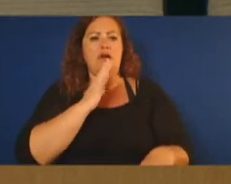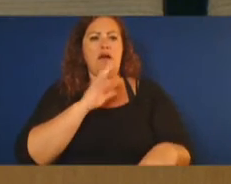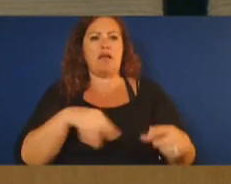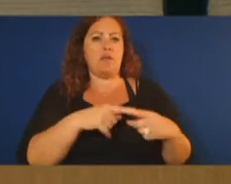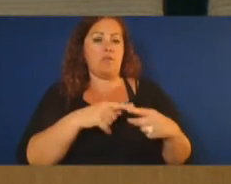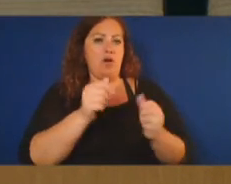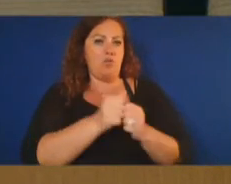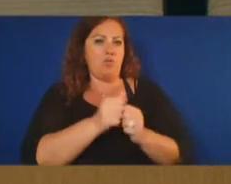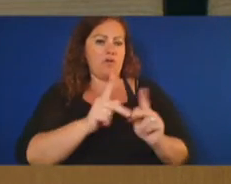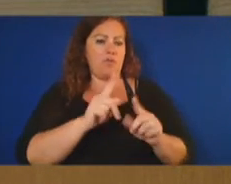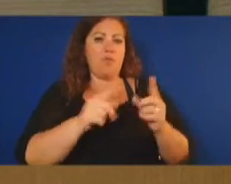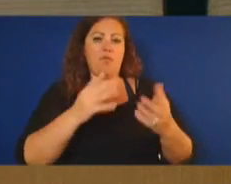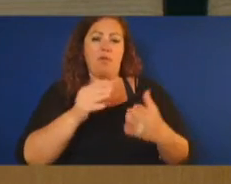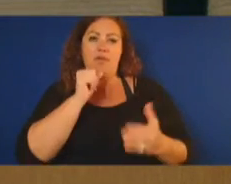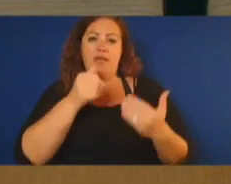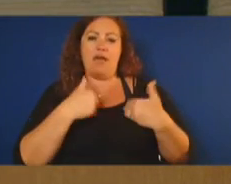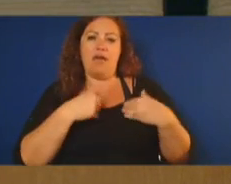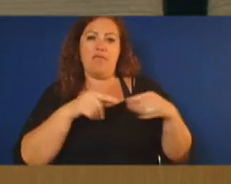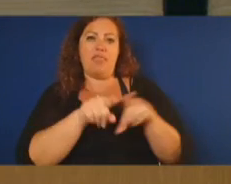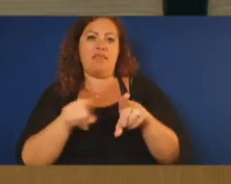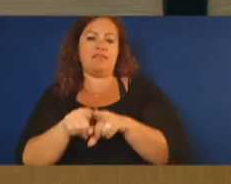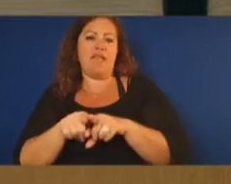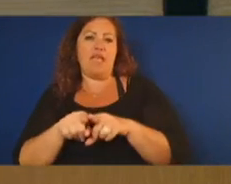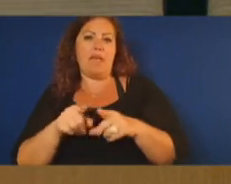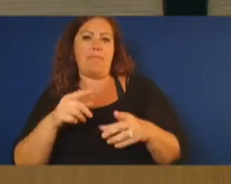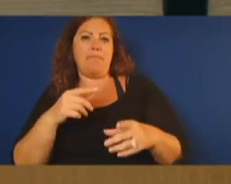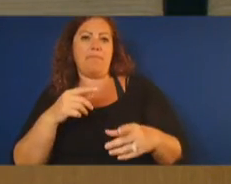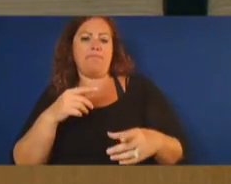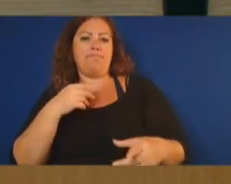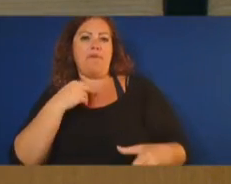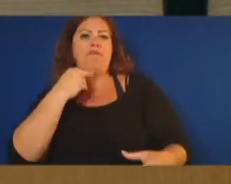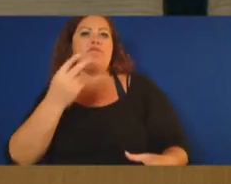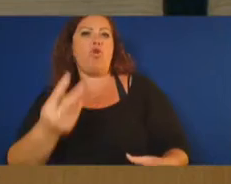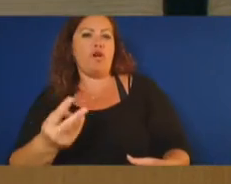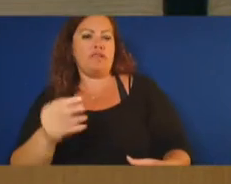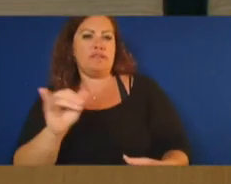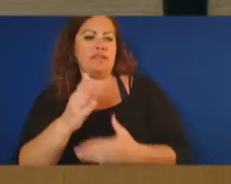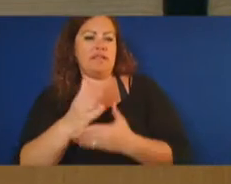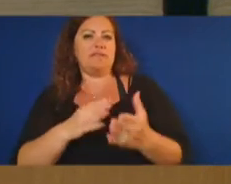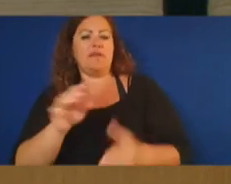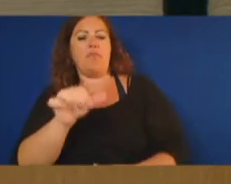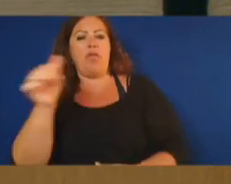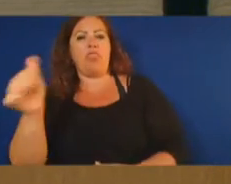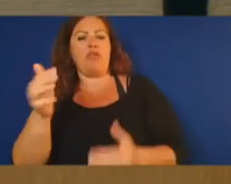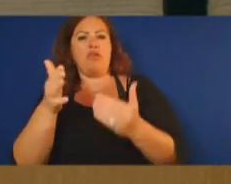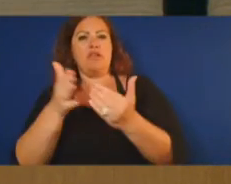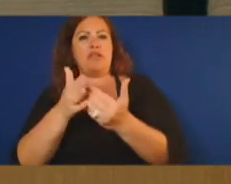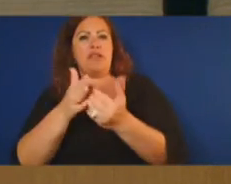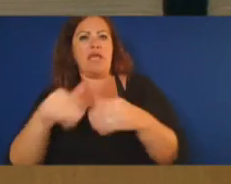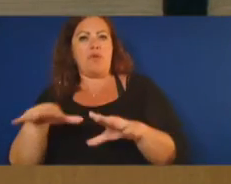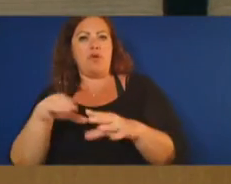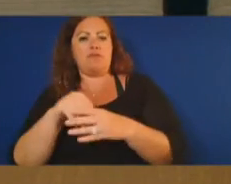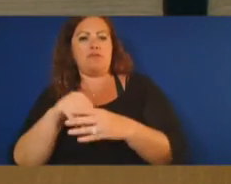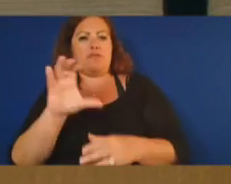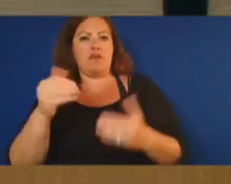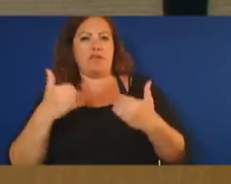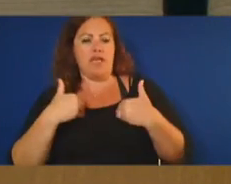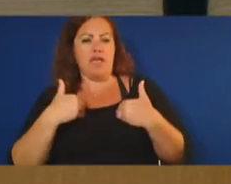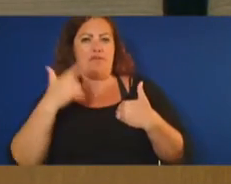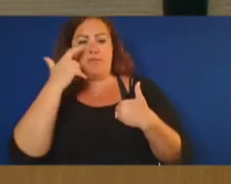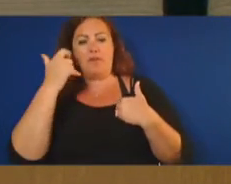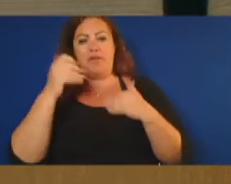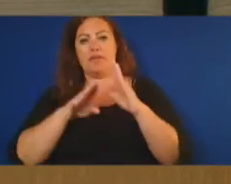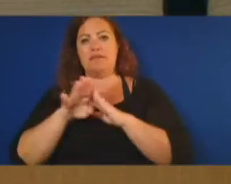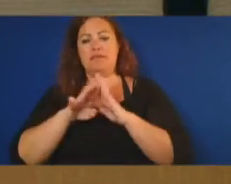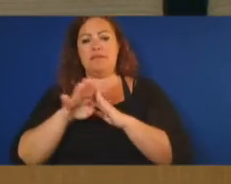maybe doesn't have the same loud voice as like some of the other neighborhoods in Charlotte have yet because development hadn't